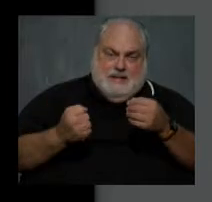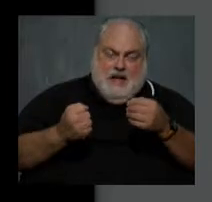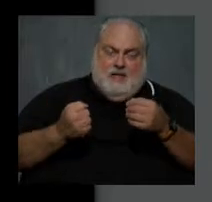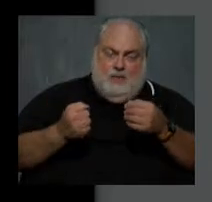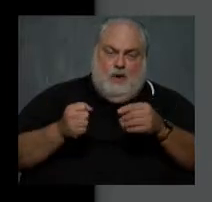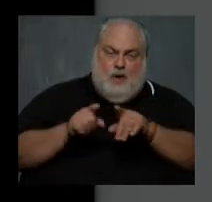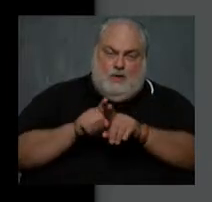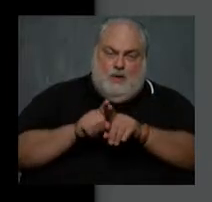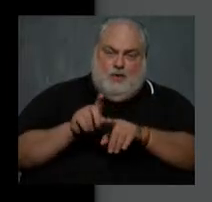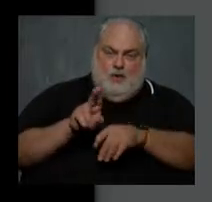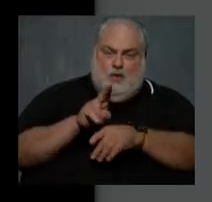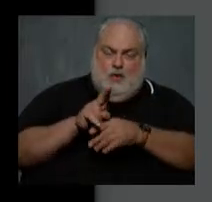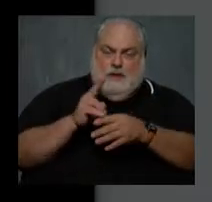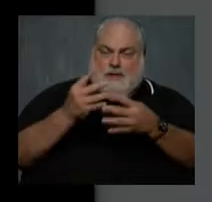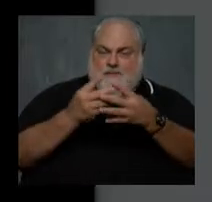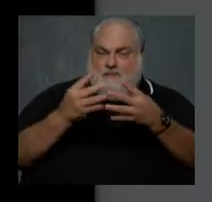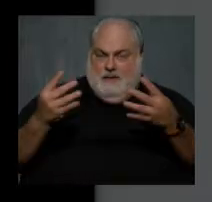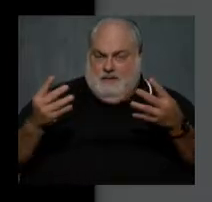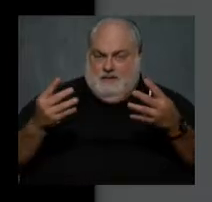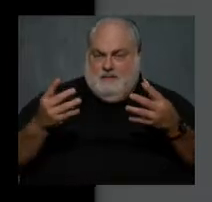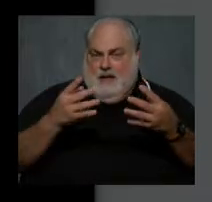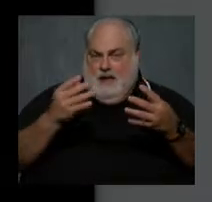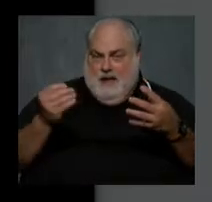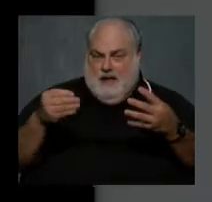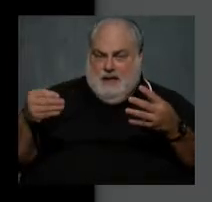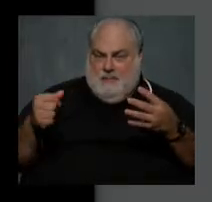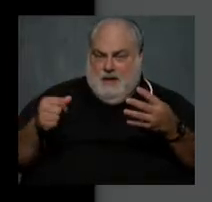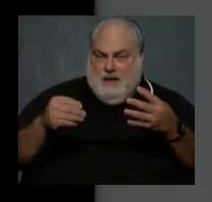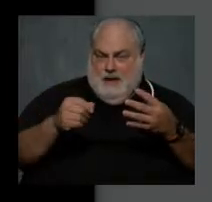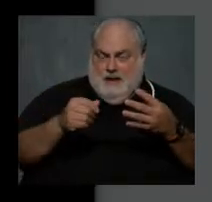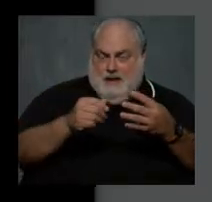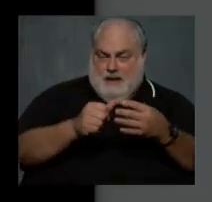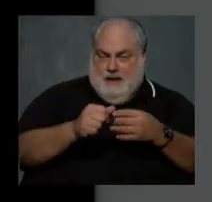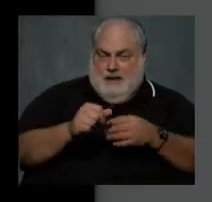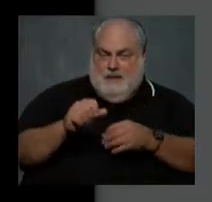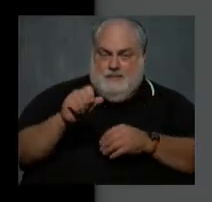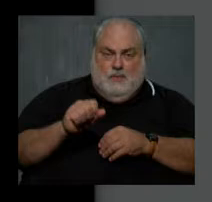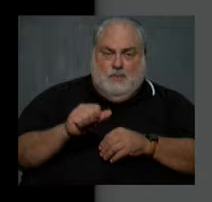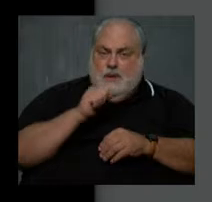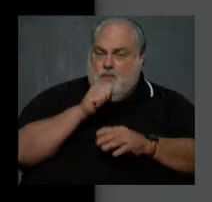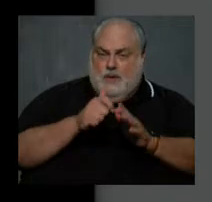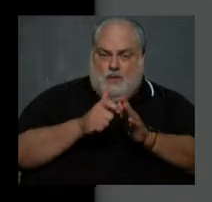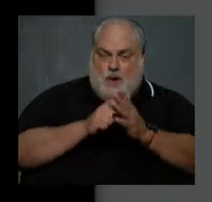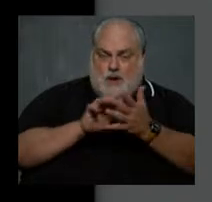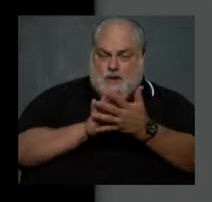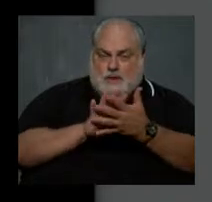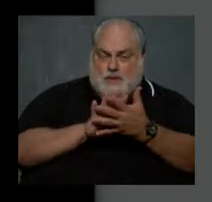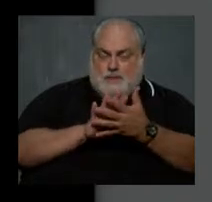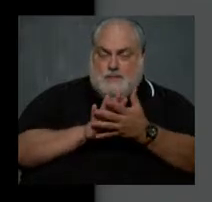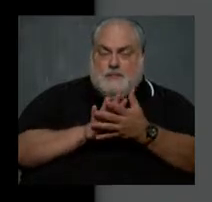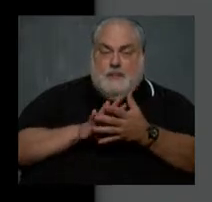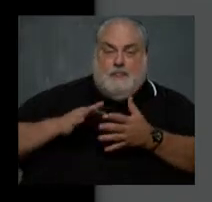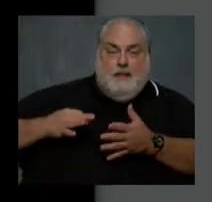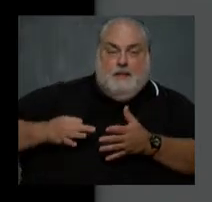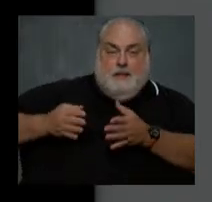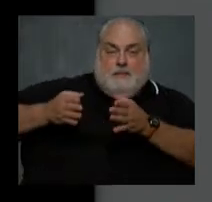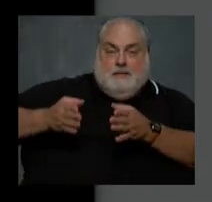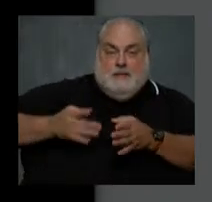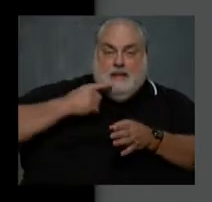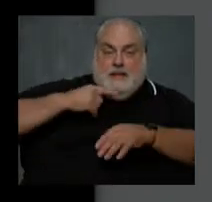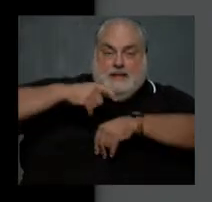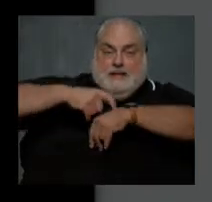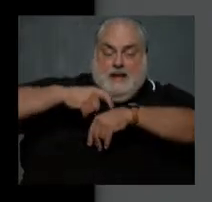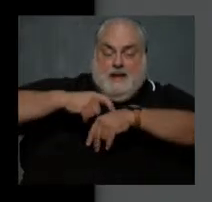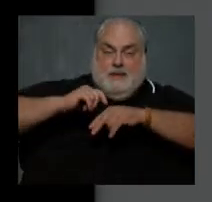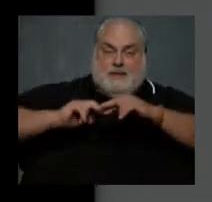evergreen plantings. Along the western perimeter is a commercial user which will not require screening to be installed. The applicant states at the time of the request for a